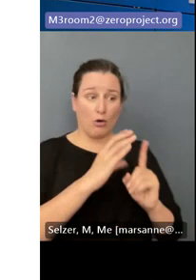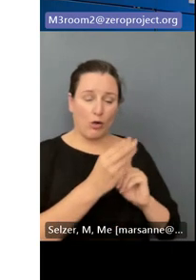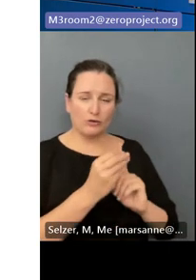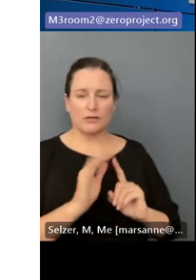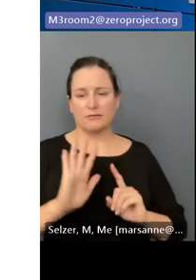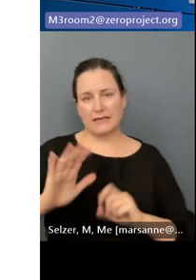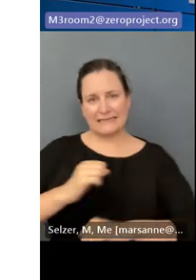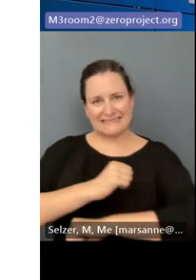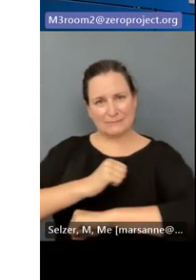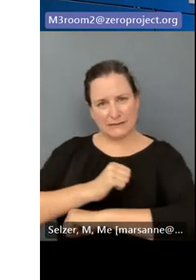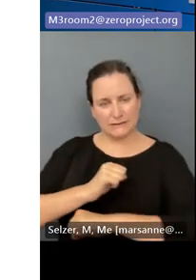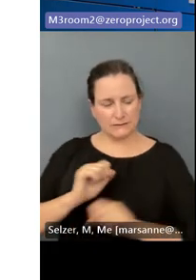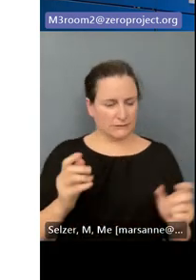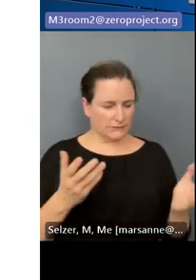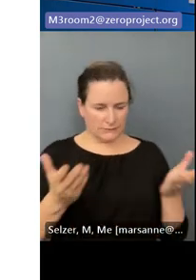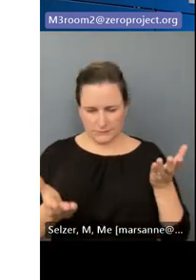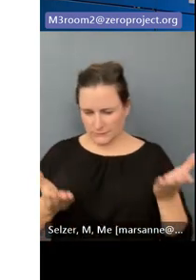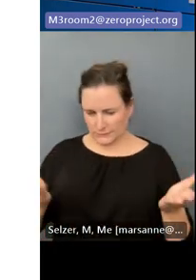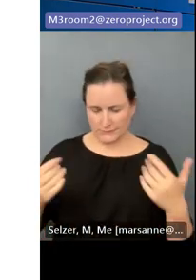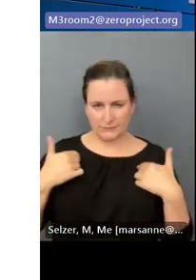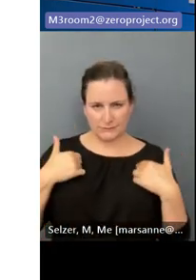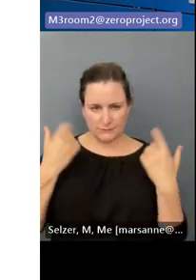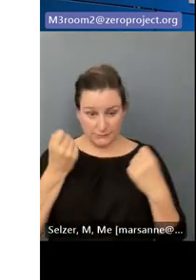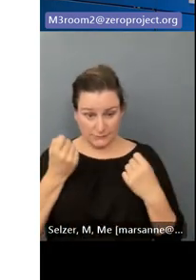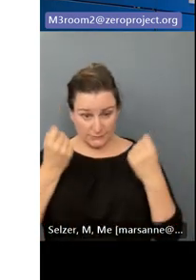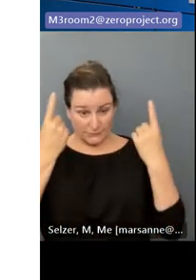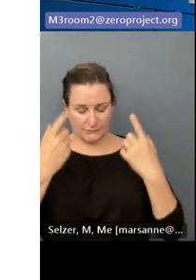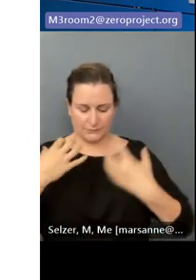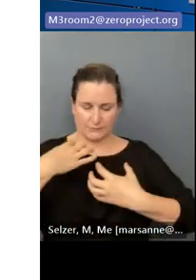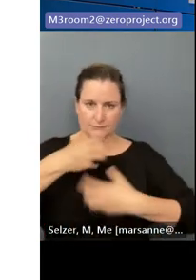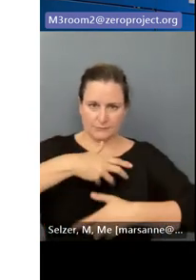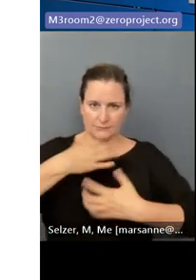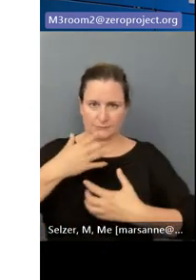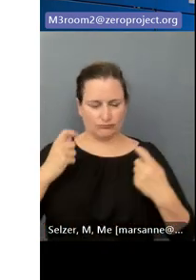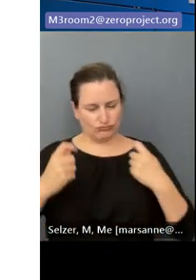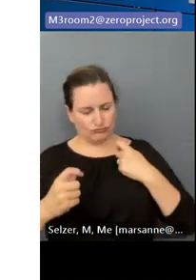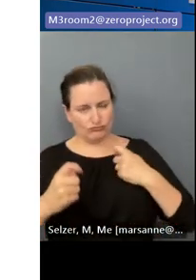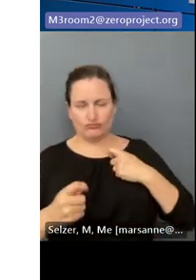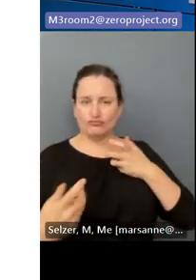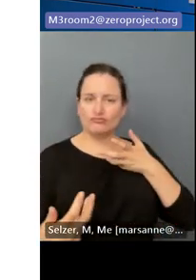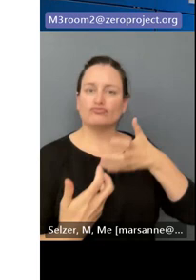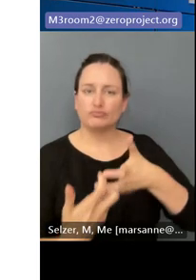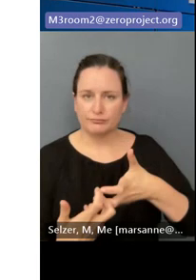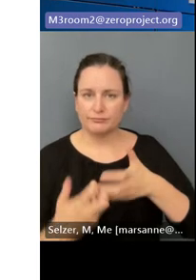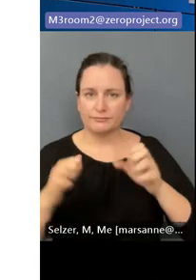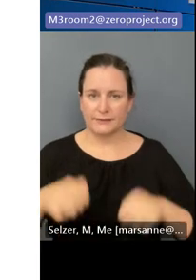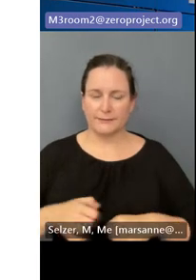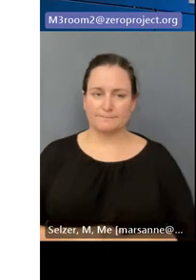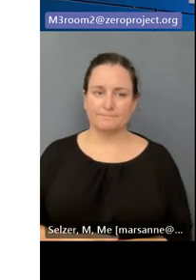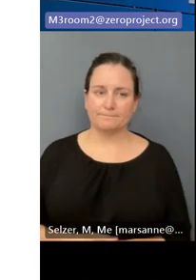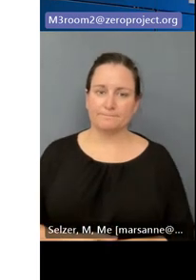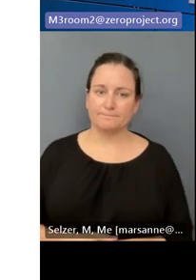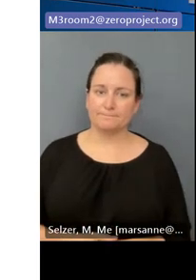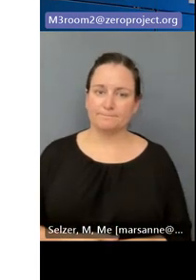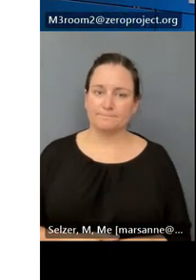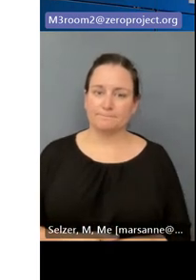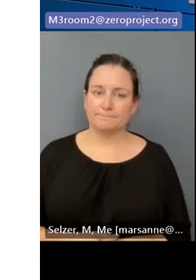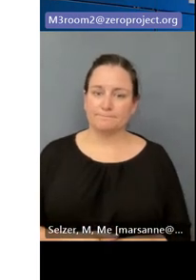Okay, our idea and the next steps is to expand our service for the other parts of the São